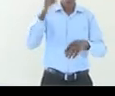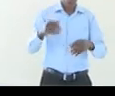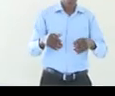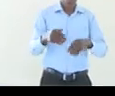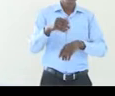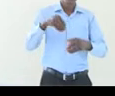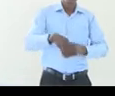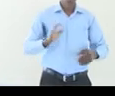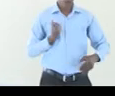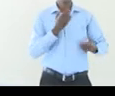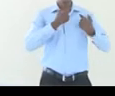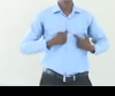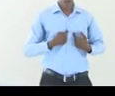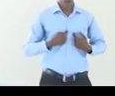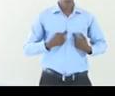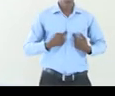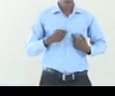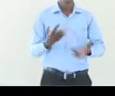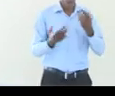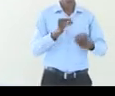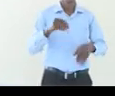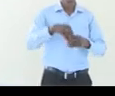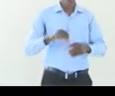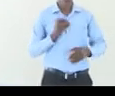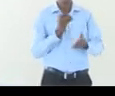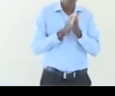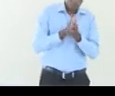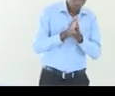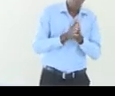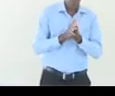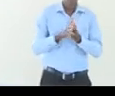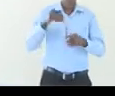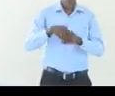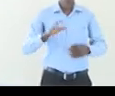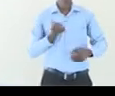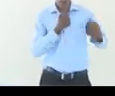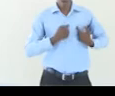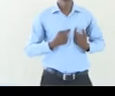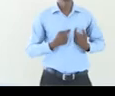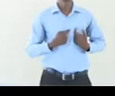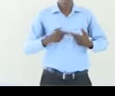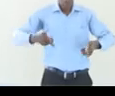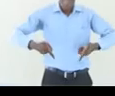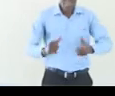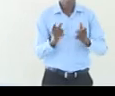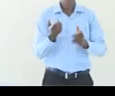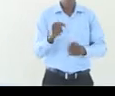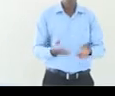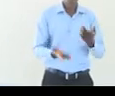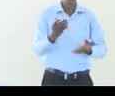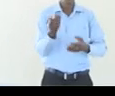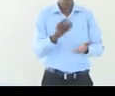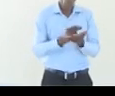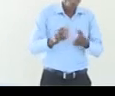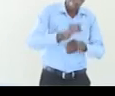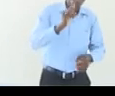and enthusiasm for your house in our hearts. Let the fire of the Holy Spirit burn within us. Let